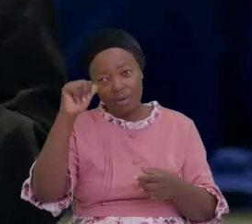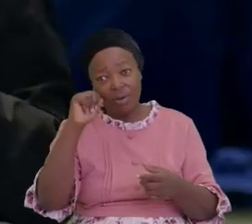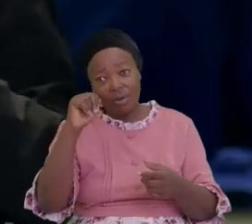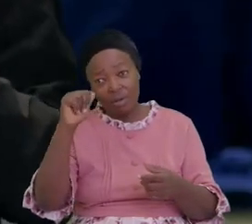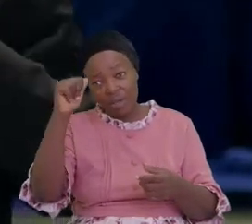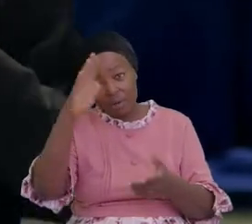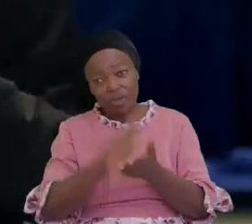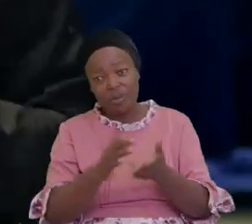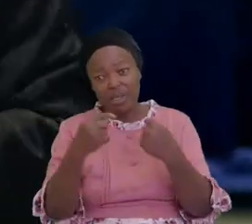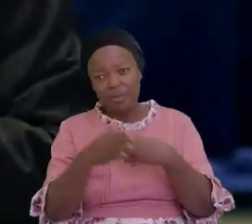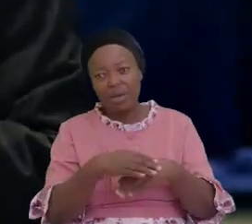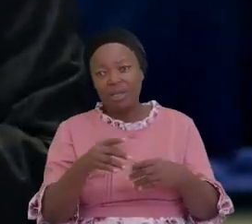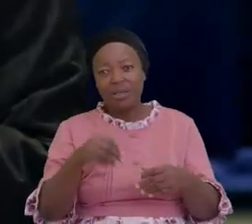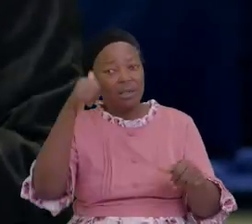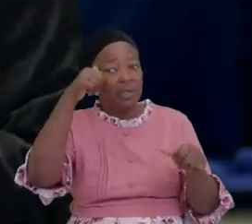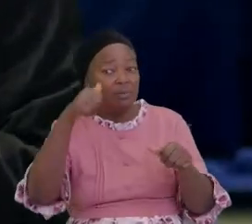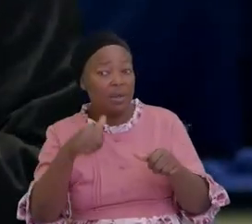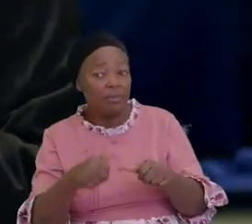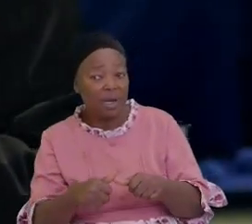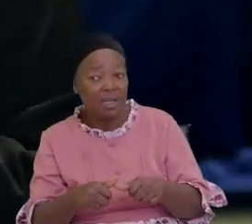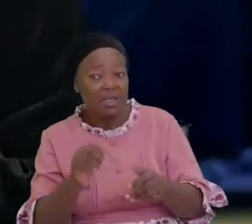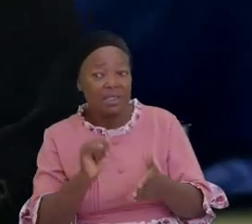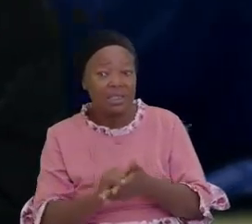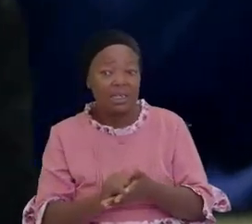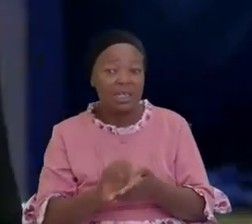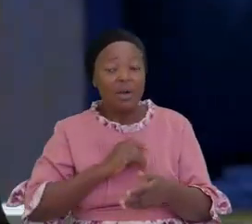I wasn't speaking like I'm speaking now.